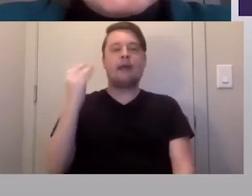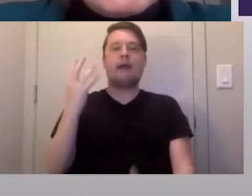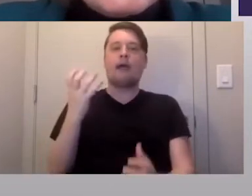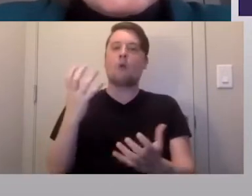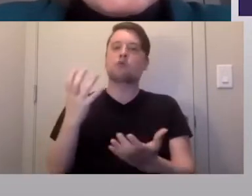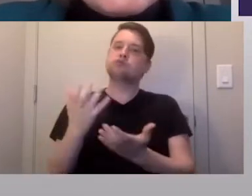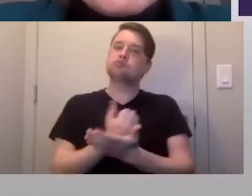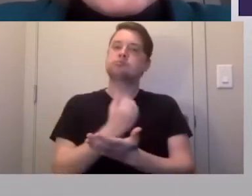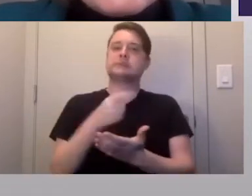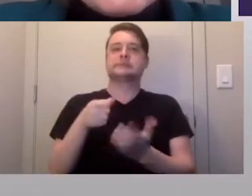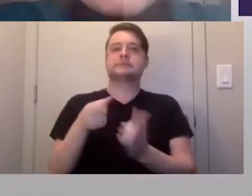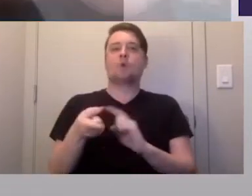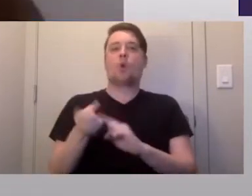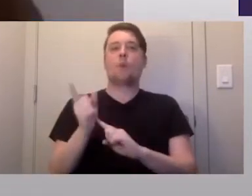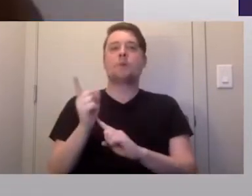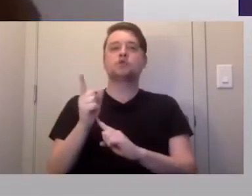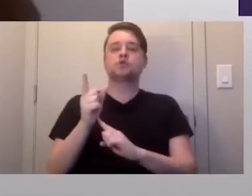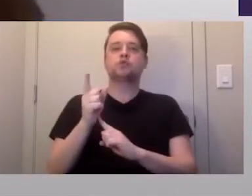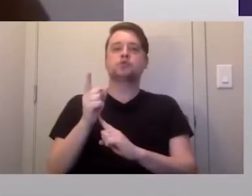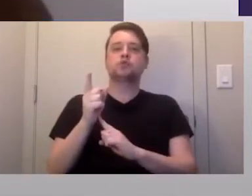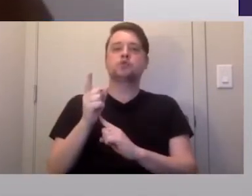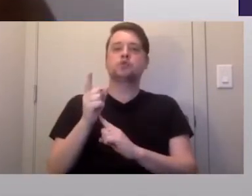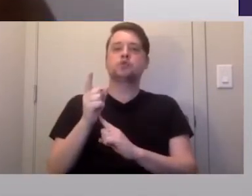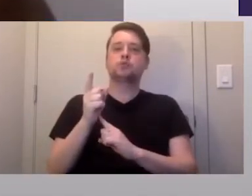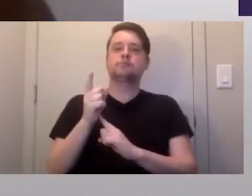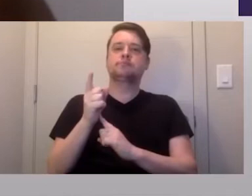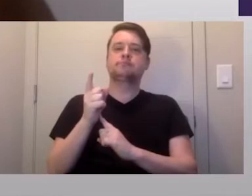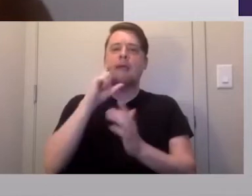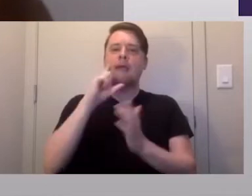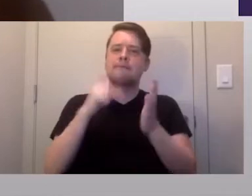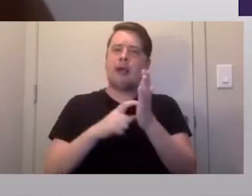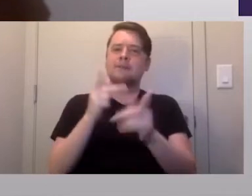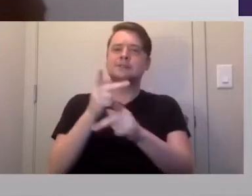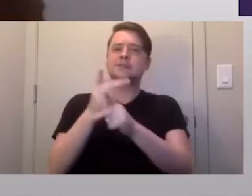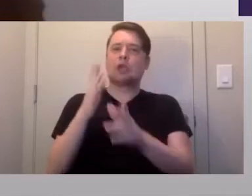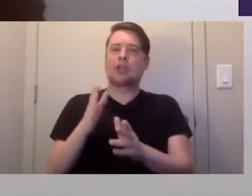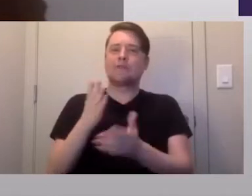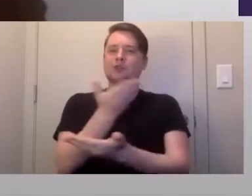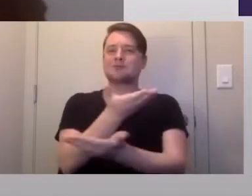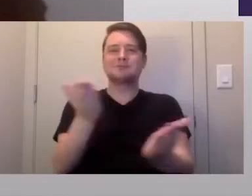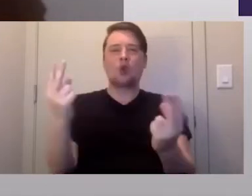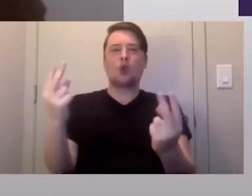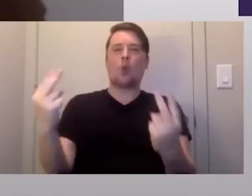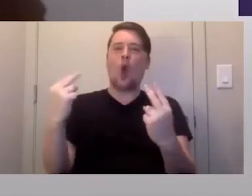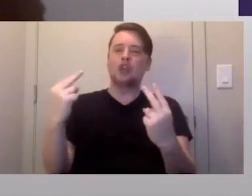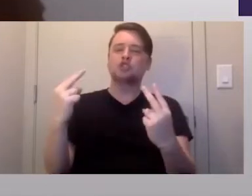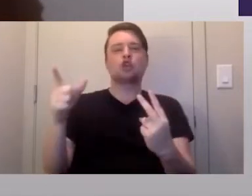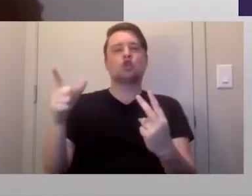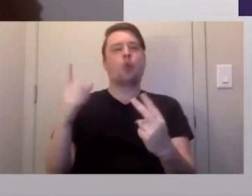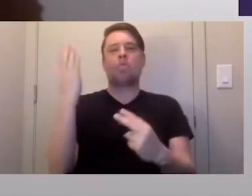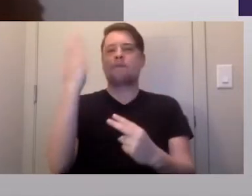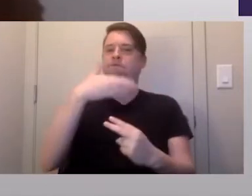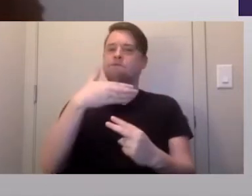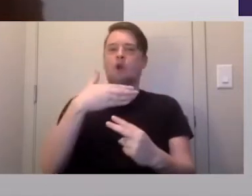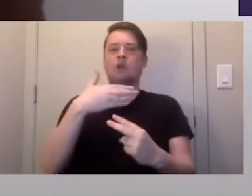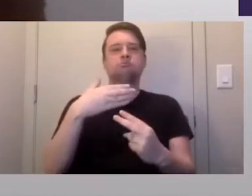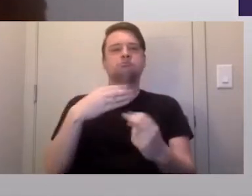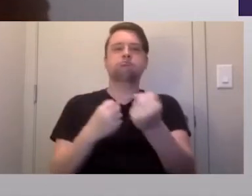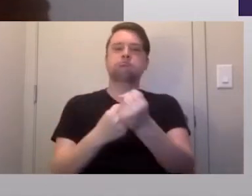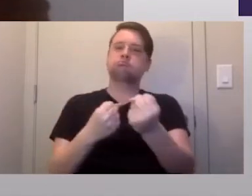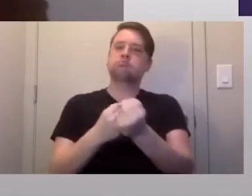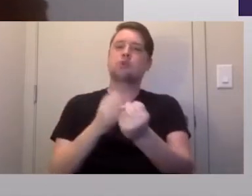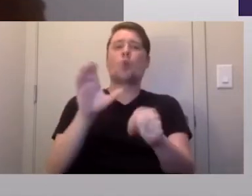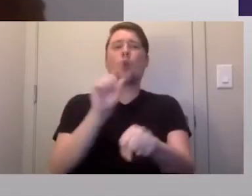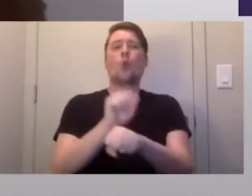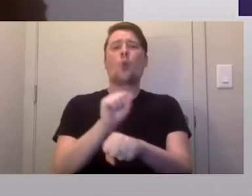moment to acknowledge all of the caregivers out there today watching. You are the front line. The work that you're doing is